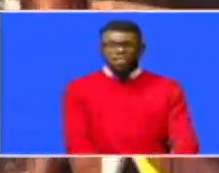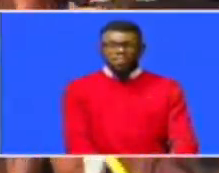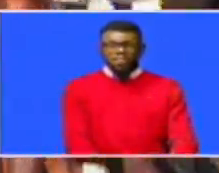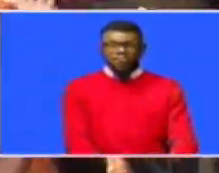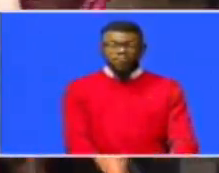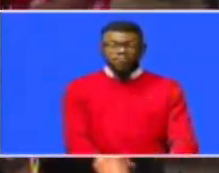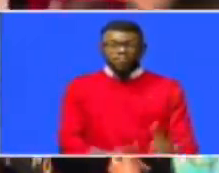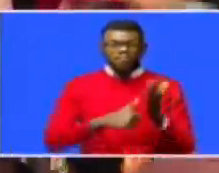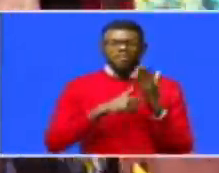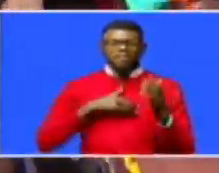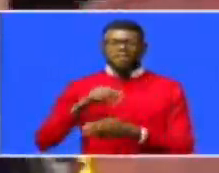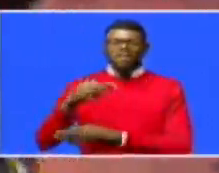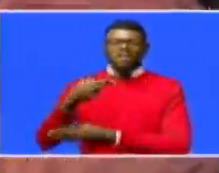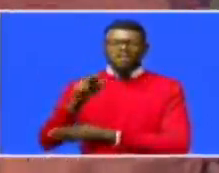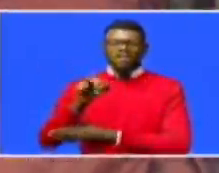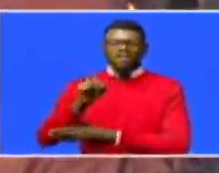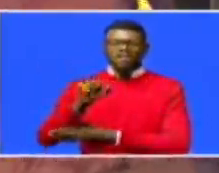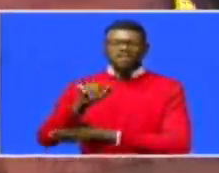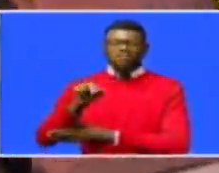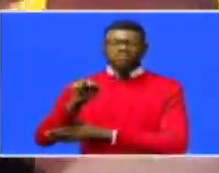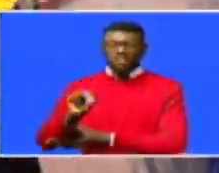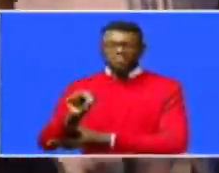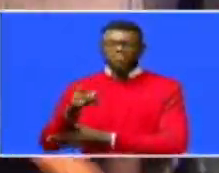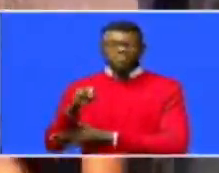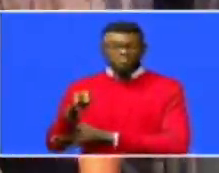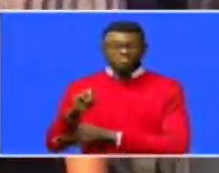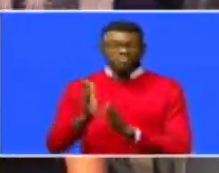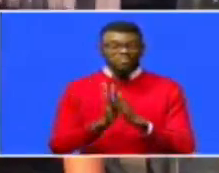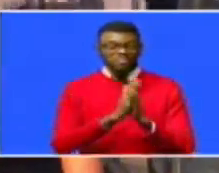I am Hussein Mohammed, and this is Inside Source.